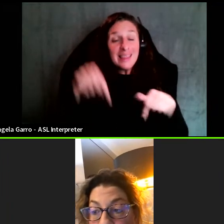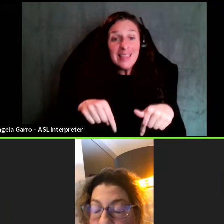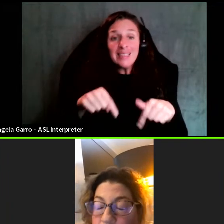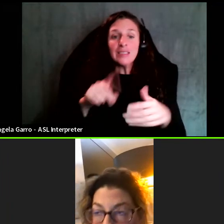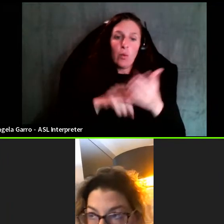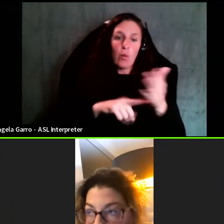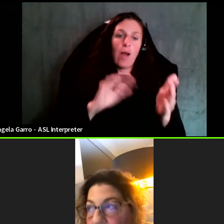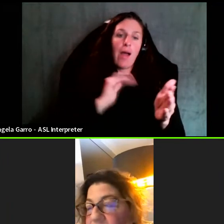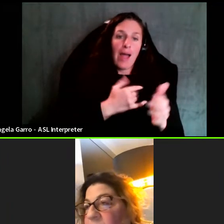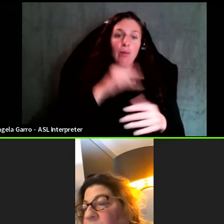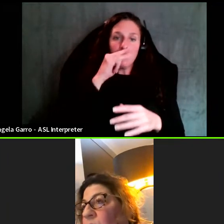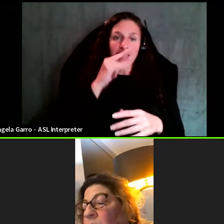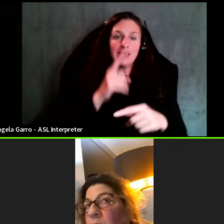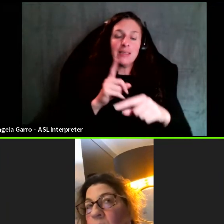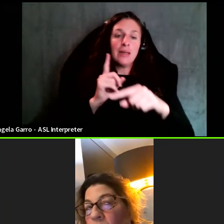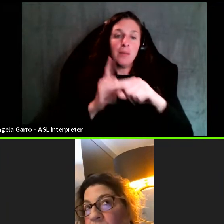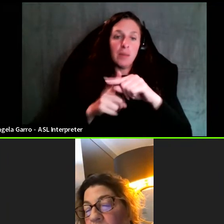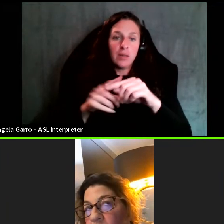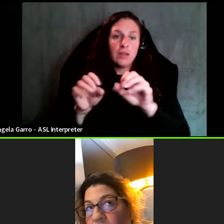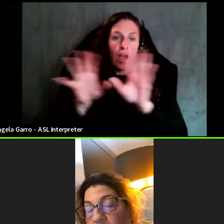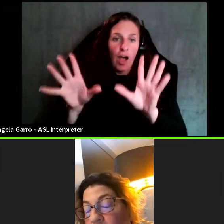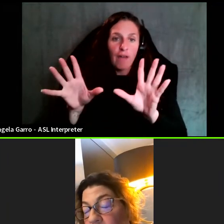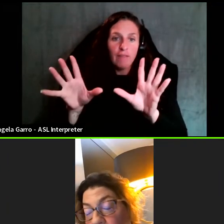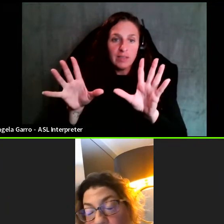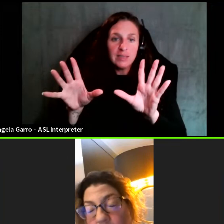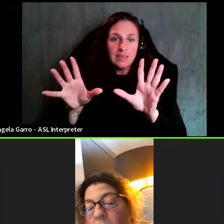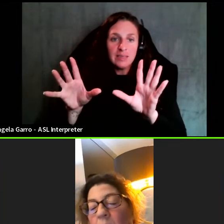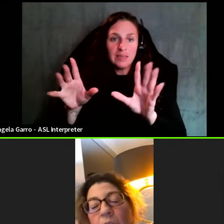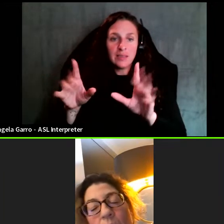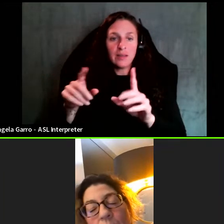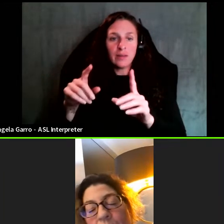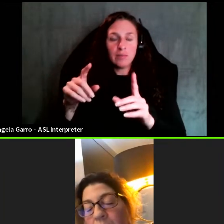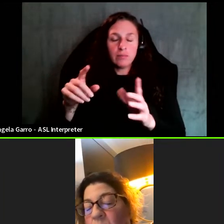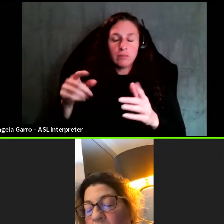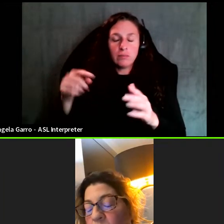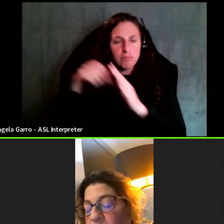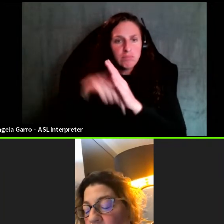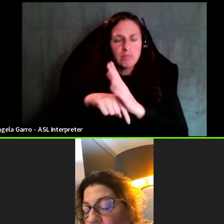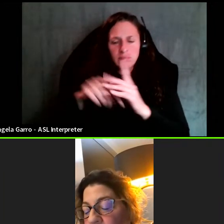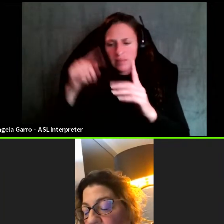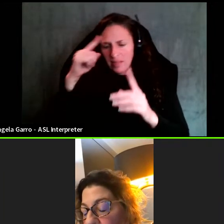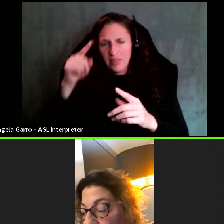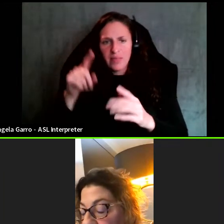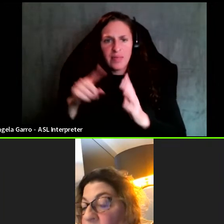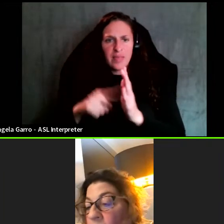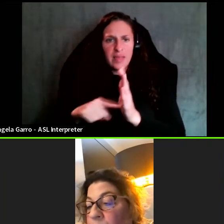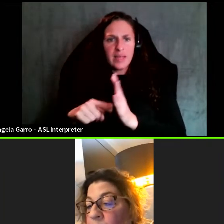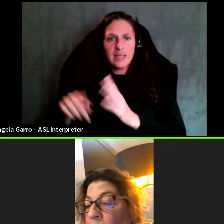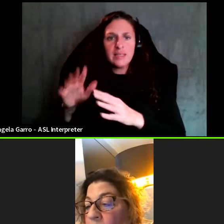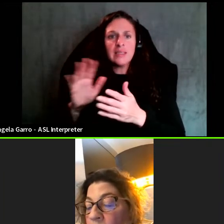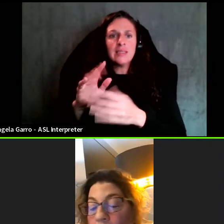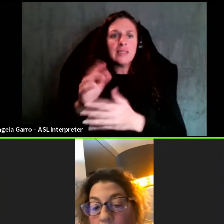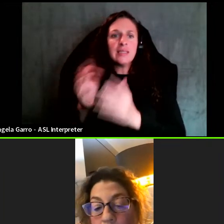our kids, plus obviously the critical thinking skills to not, think Osama bin Laden is a